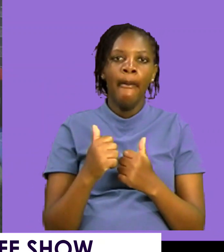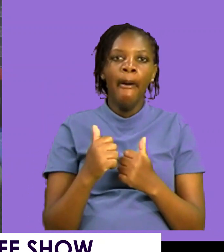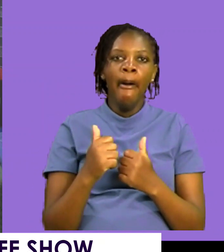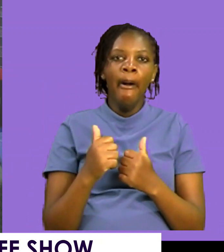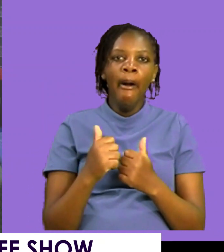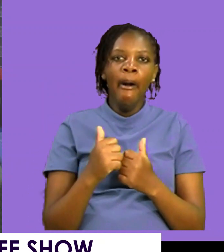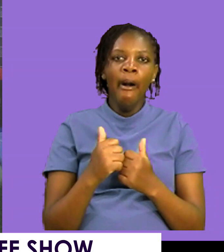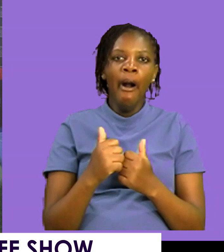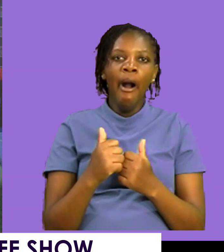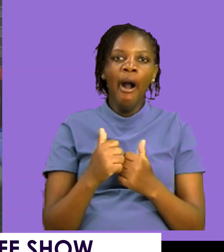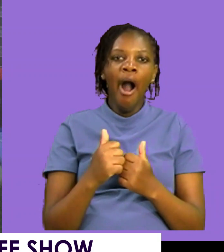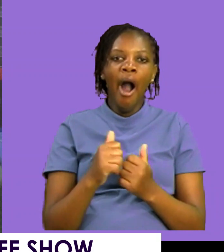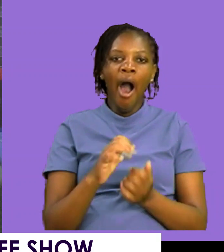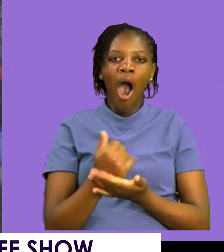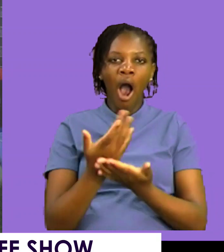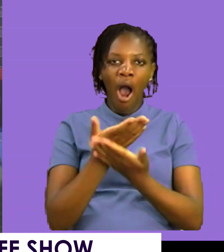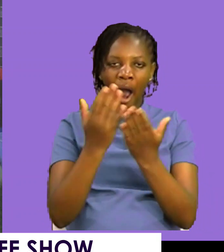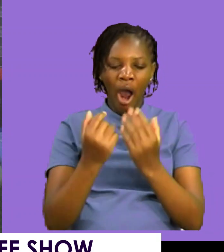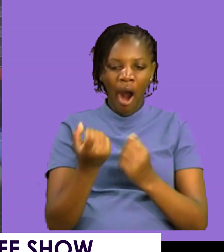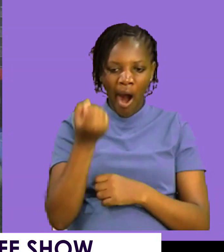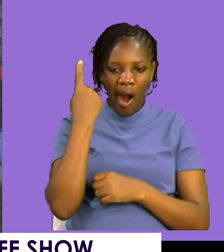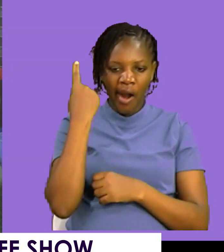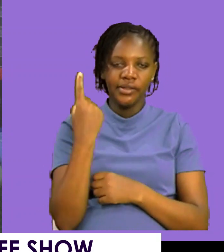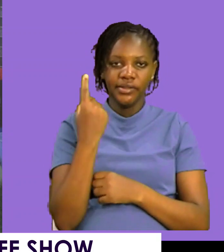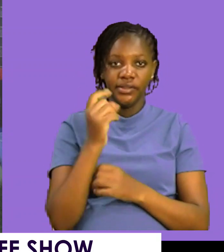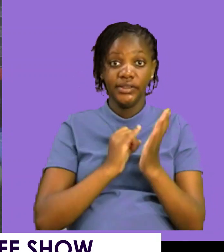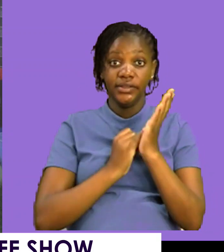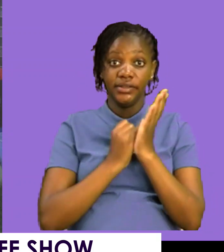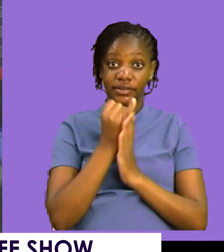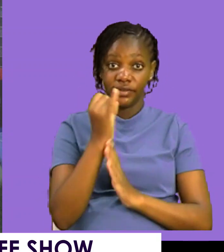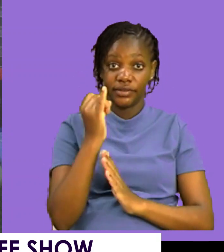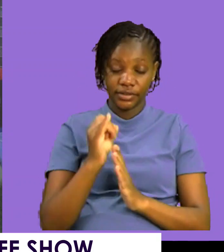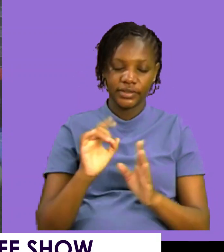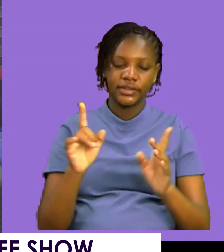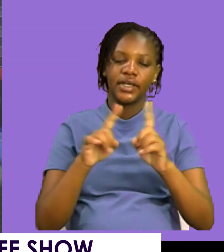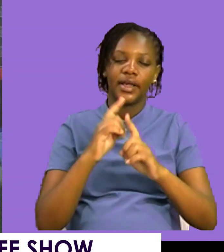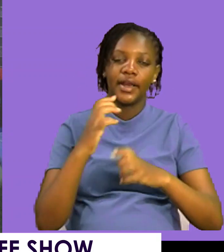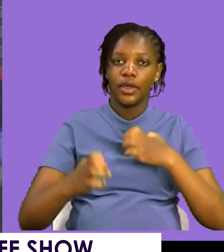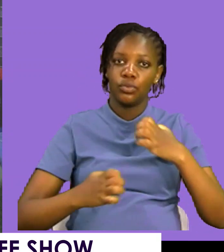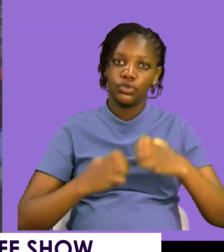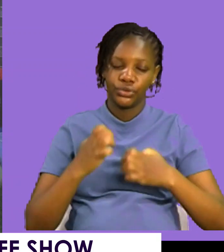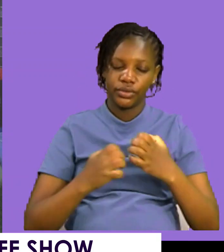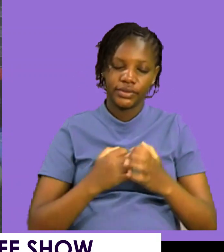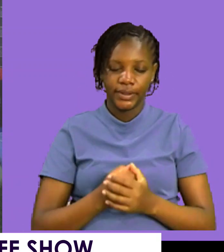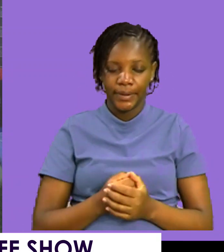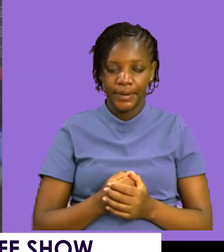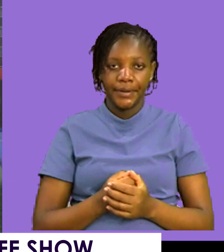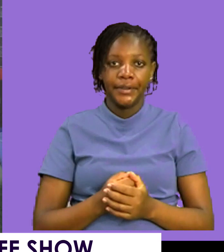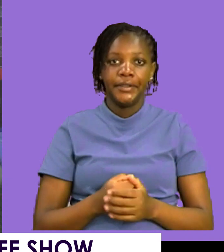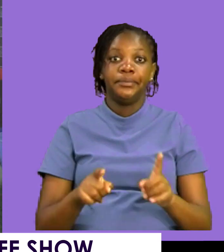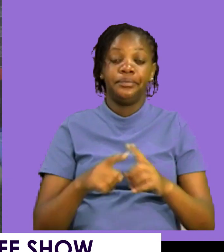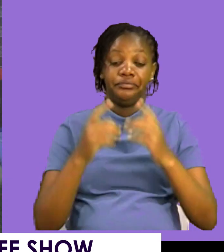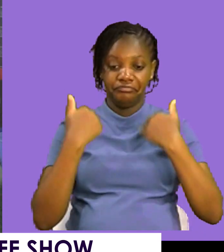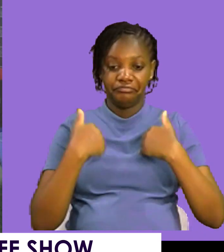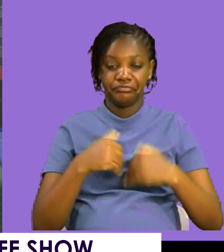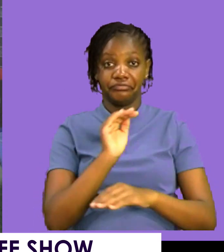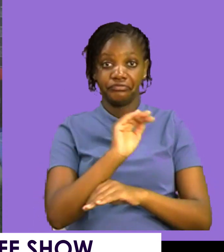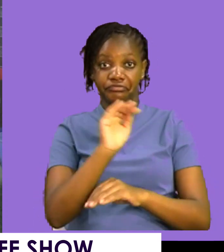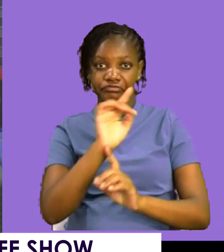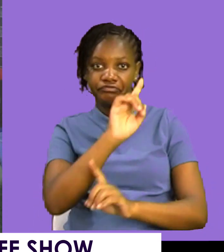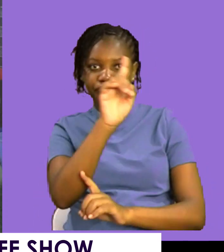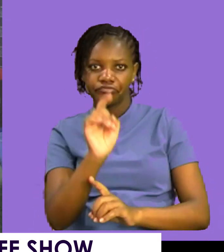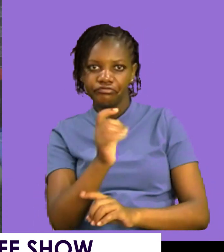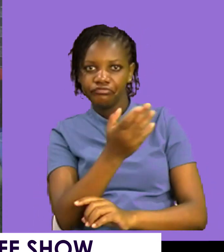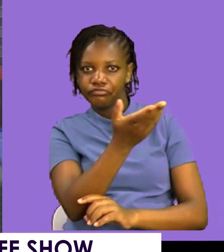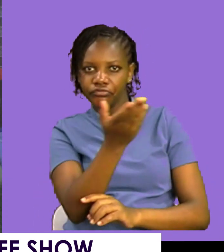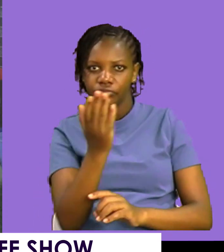just the intelligence angle to the emotional angle. Let me ask you a question. Are